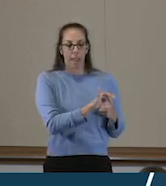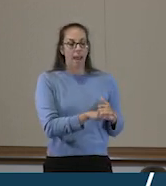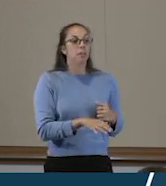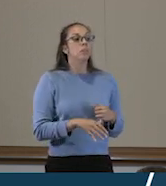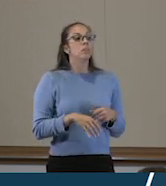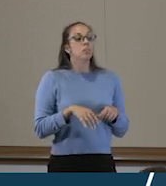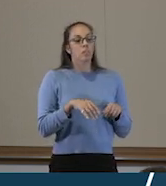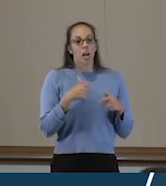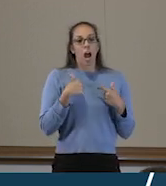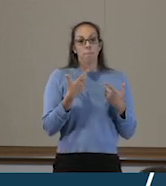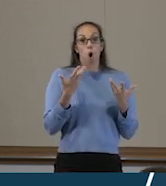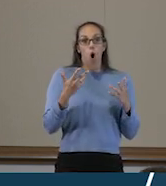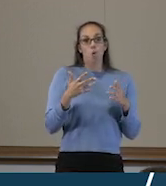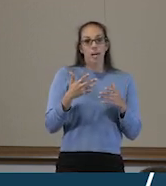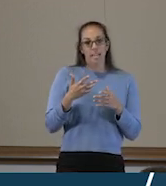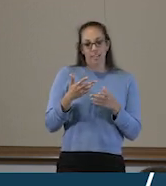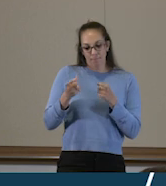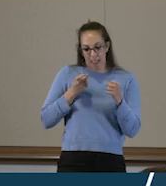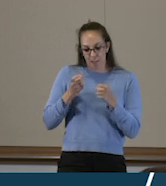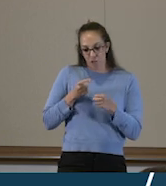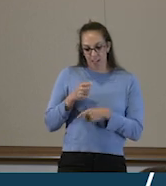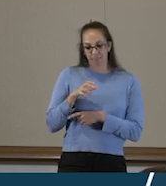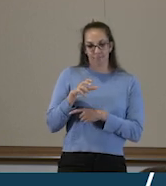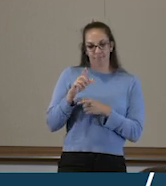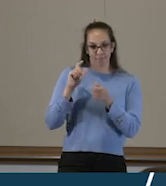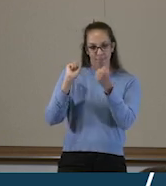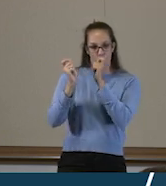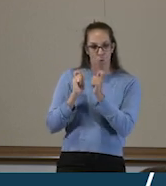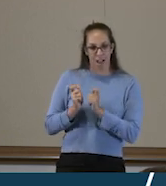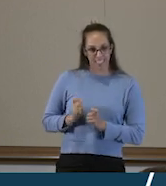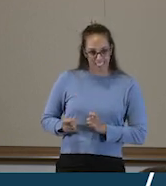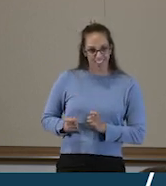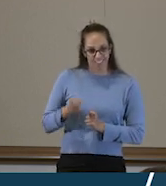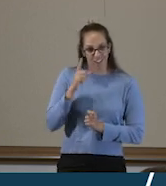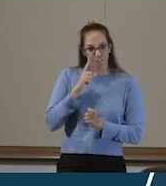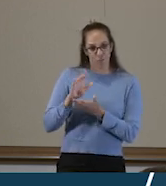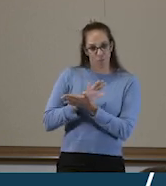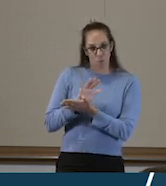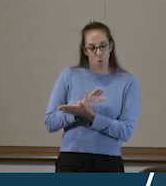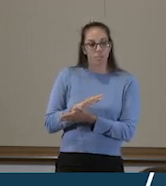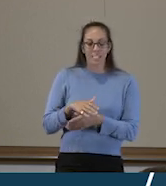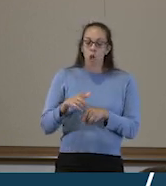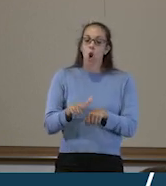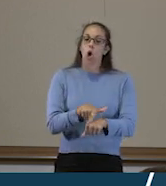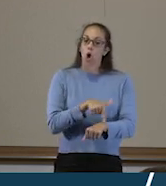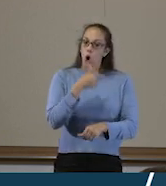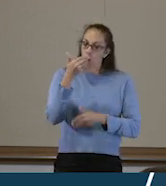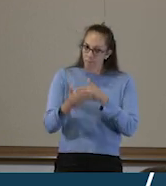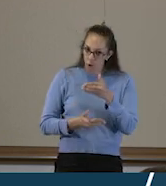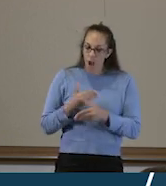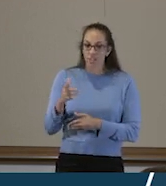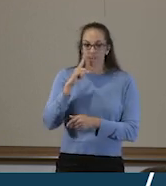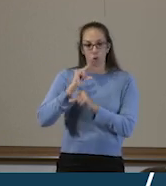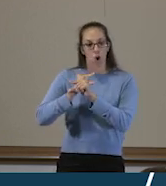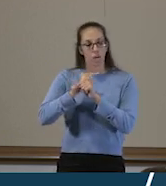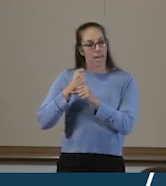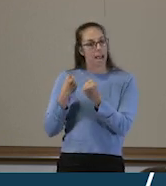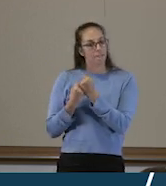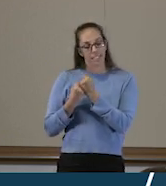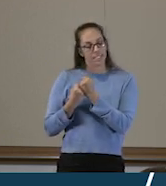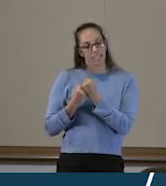doing unwindings of guardian advocacies as we speak, and it's a long process. So if you want to,